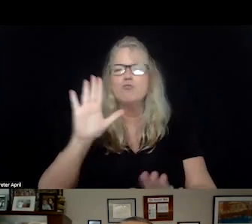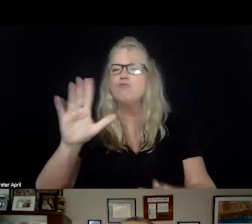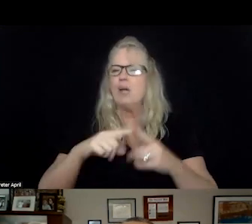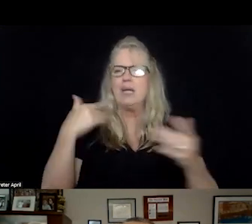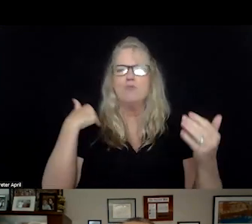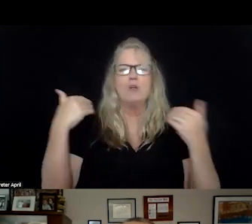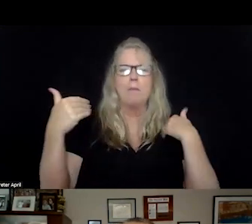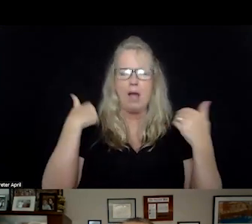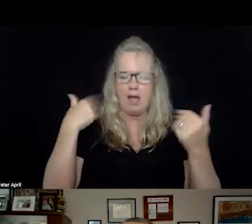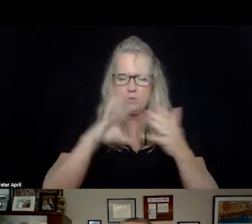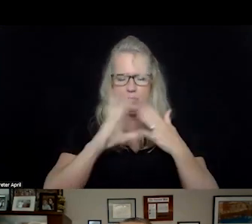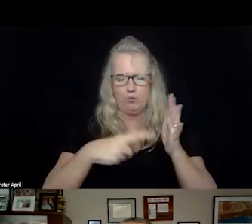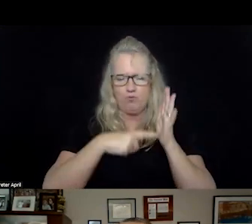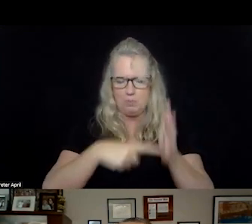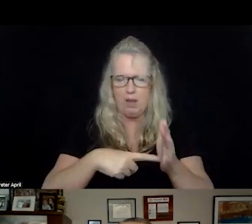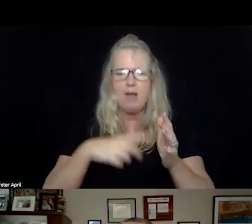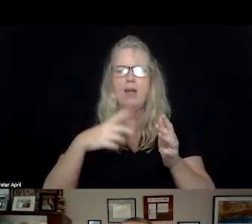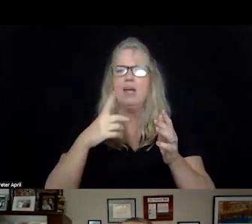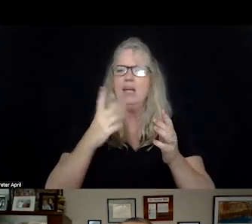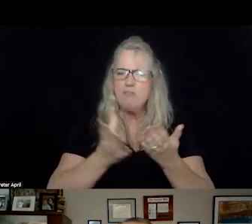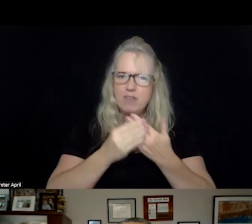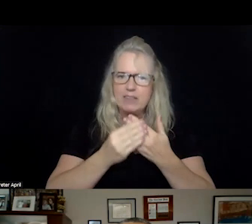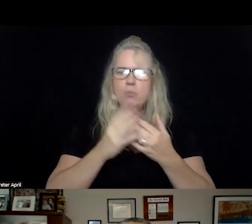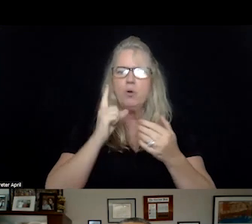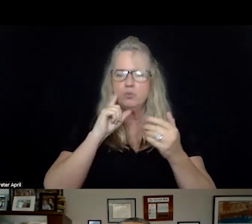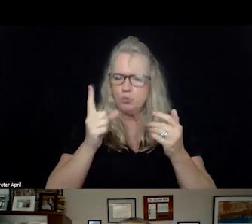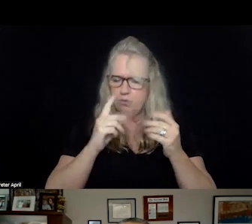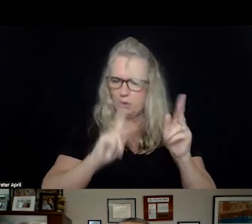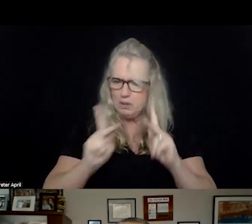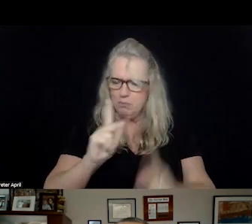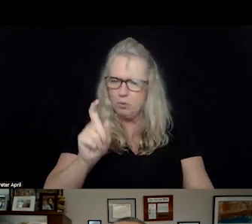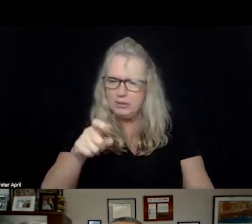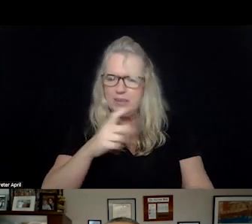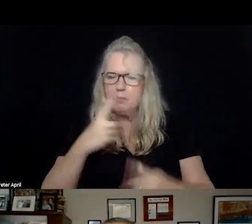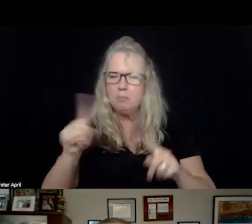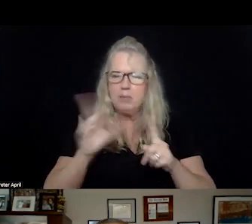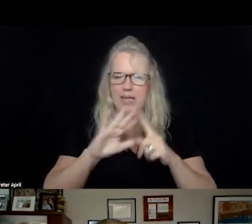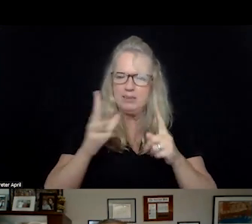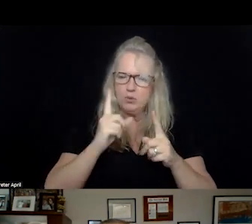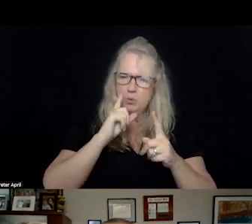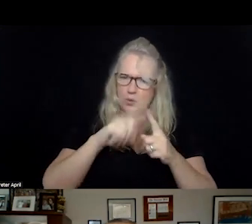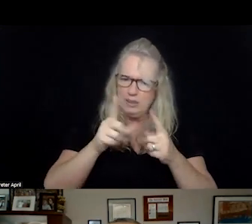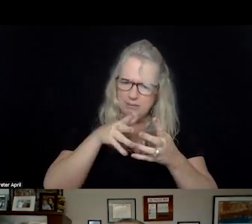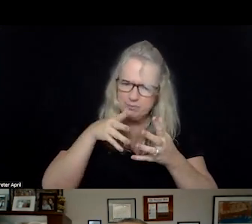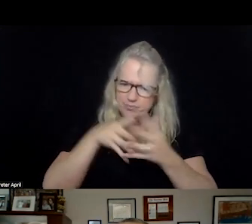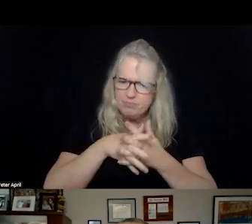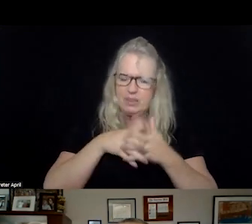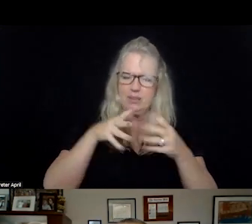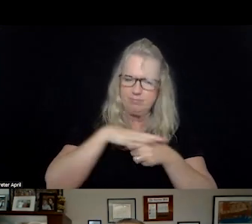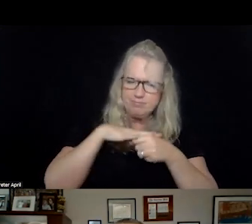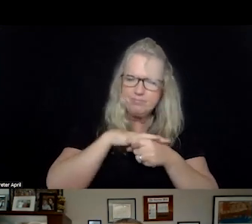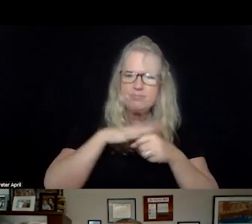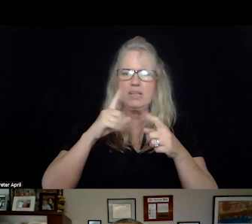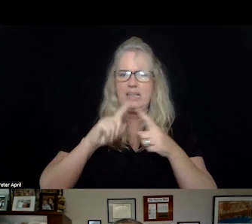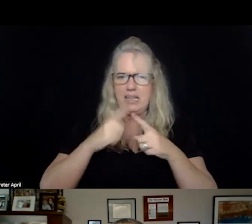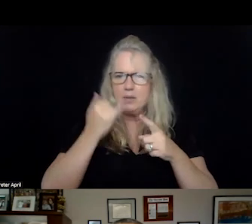that can be both flexible to people's needs, but also really deeply rooted in a community and responsive to the needs of